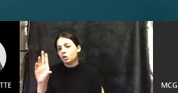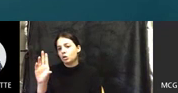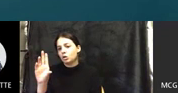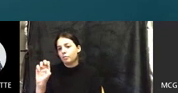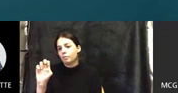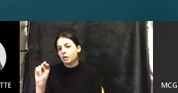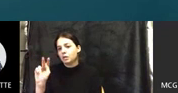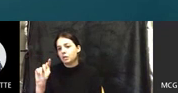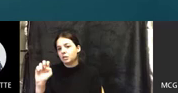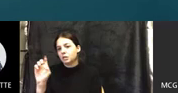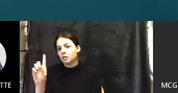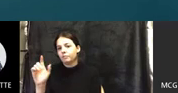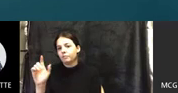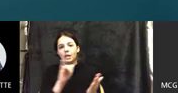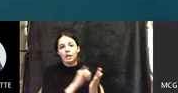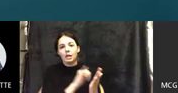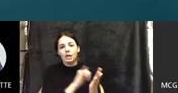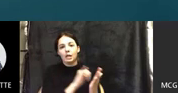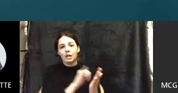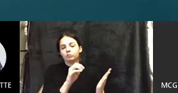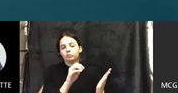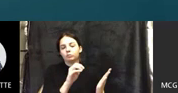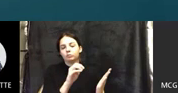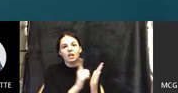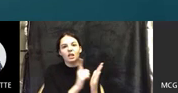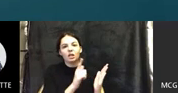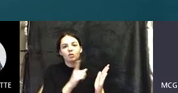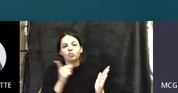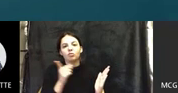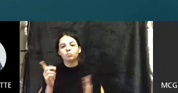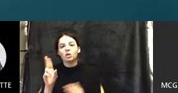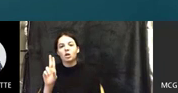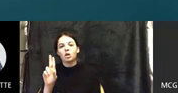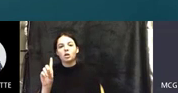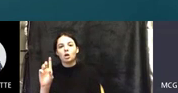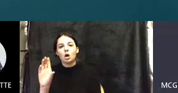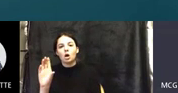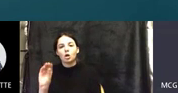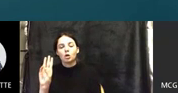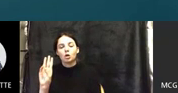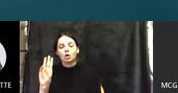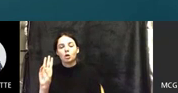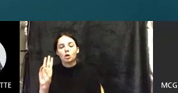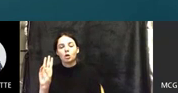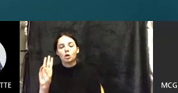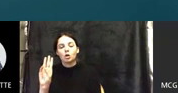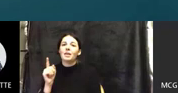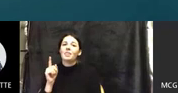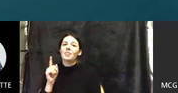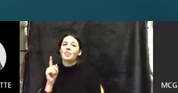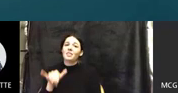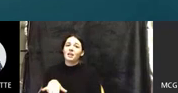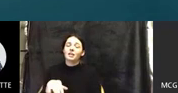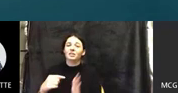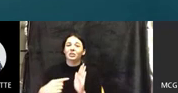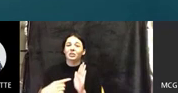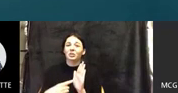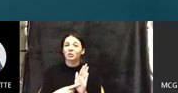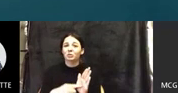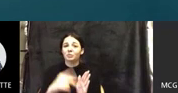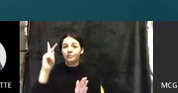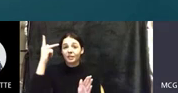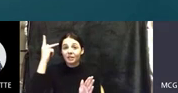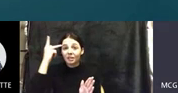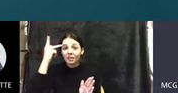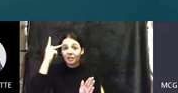That's a weighted word, and it shows a lot politically and mentally of where you stand about an